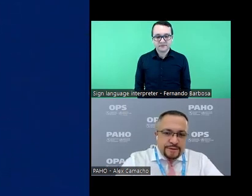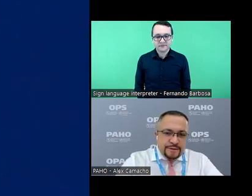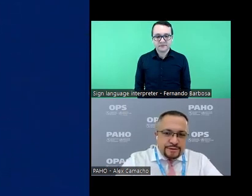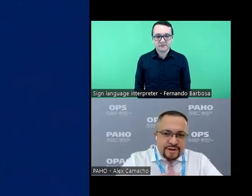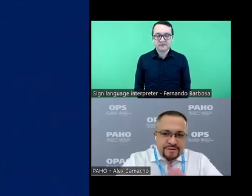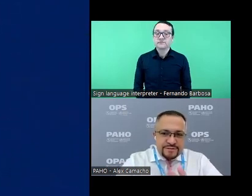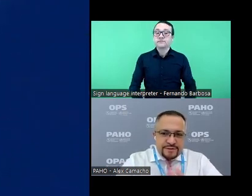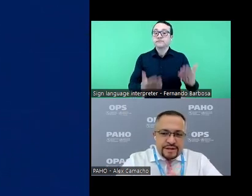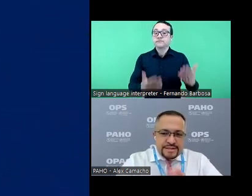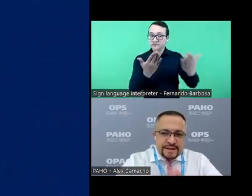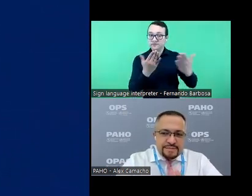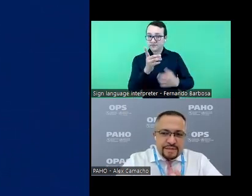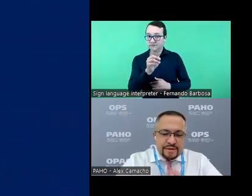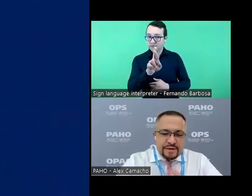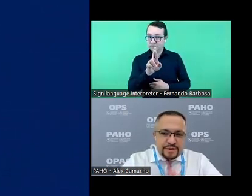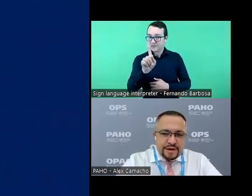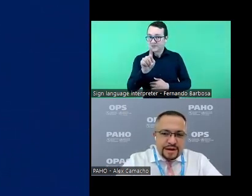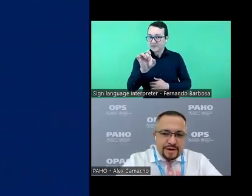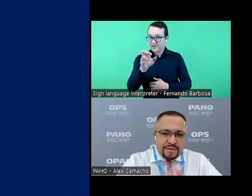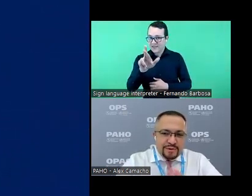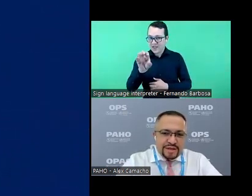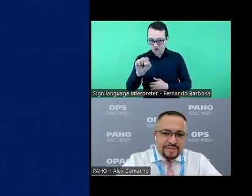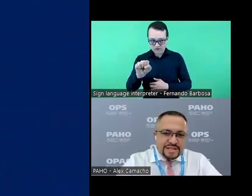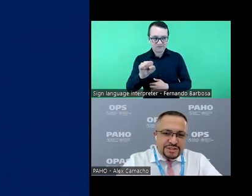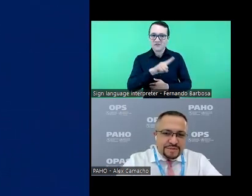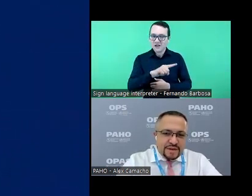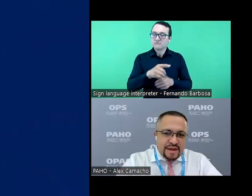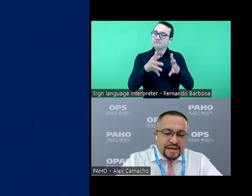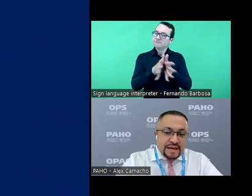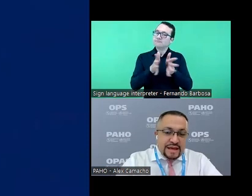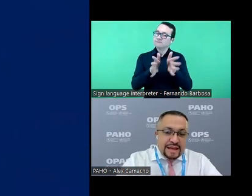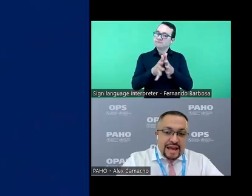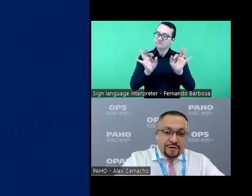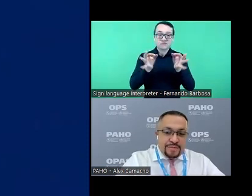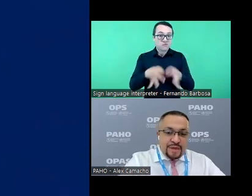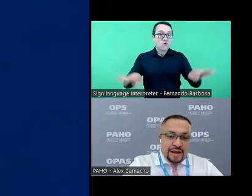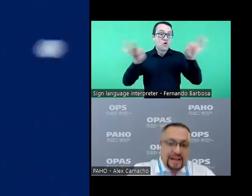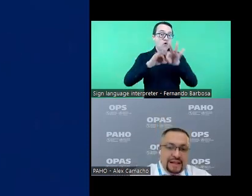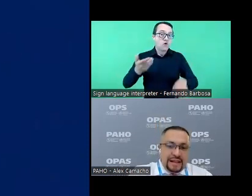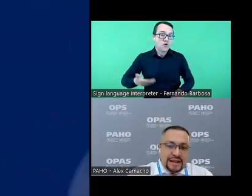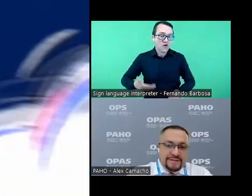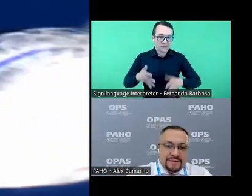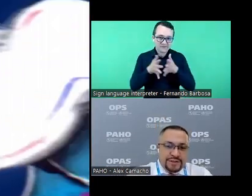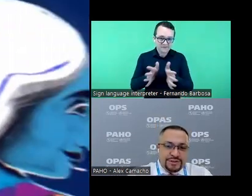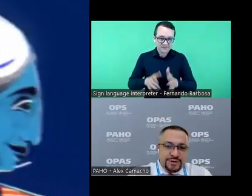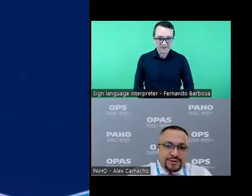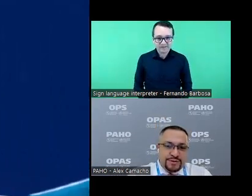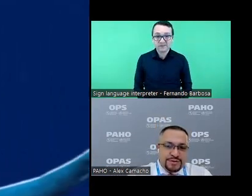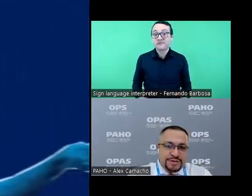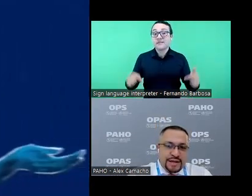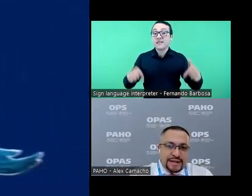Thank you, Dr. Tedros, for this really very important message. And now I'll have the pleasure